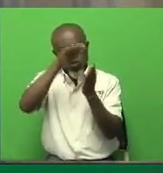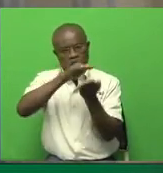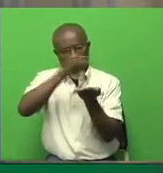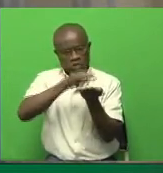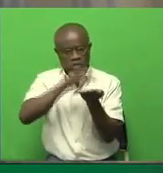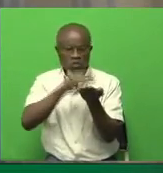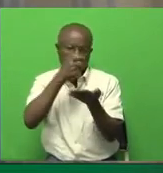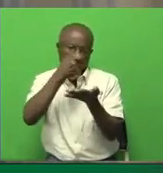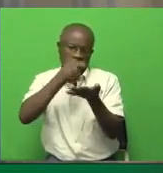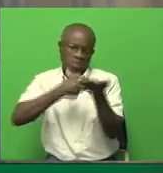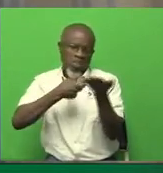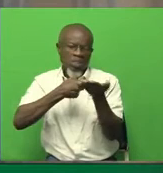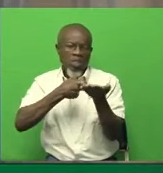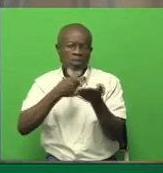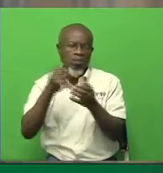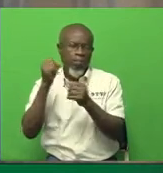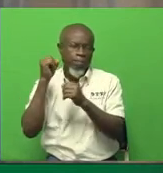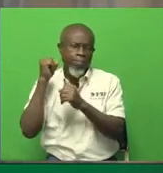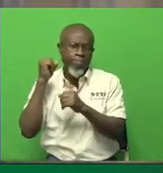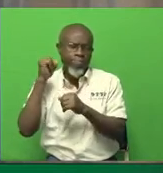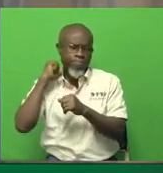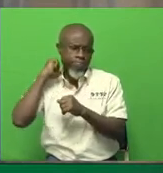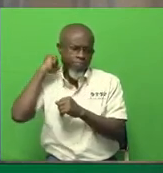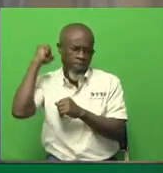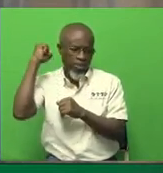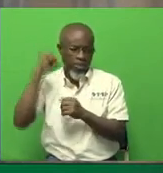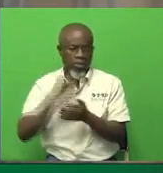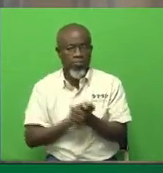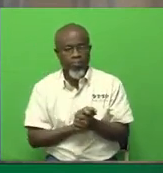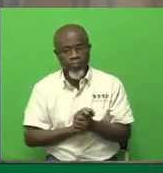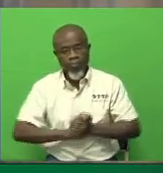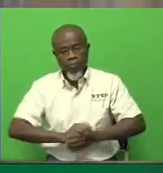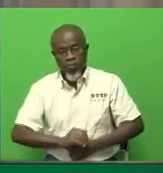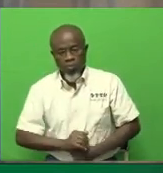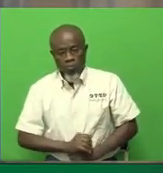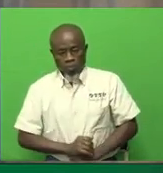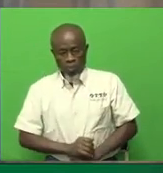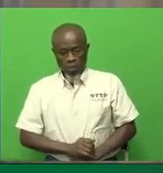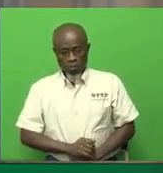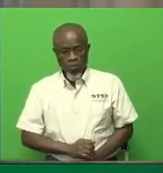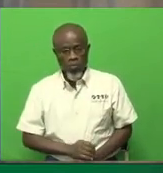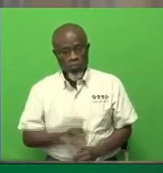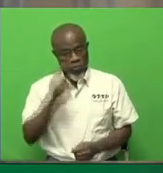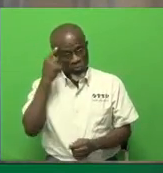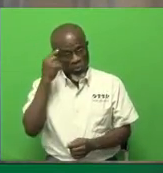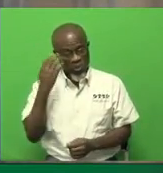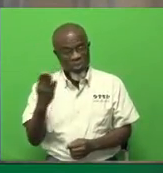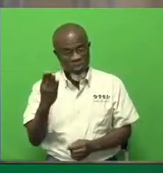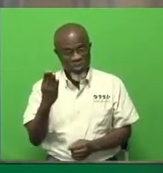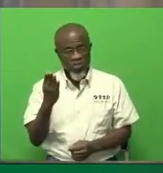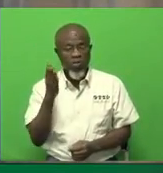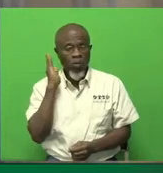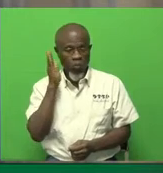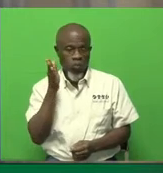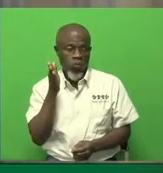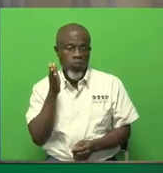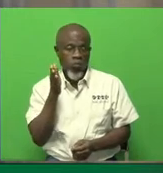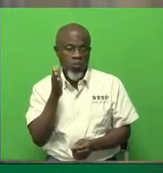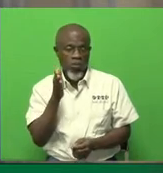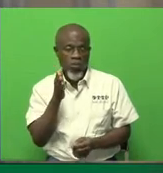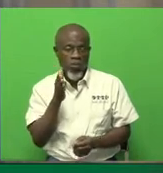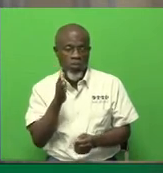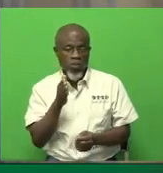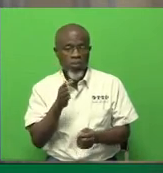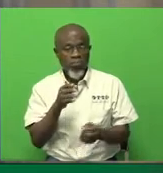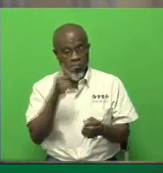burden We Believe reducing the heavy tax burden on our citizens and businesses most effective by